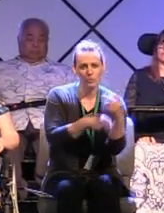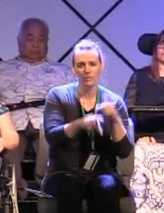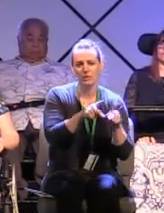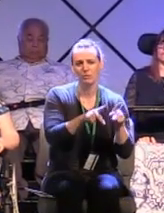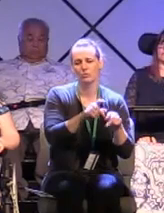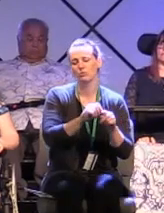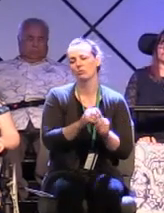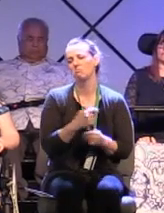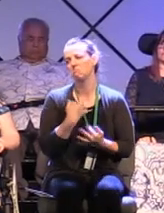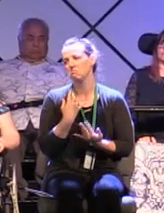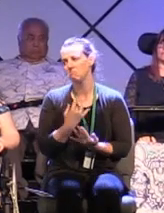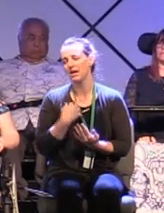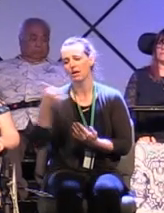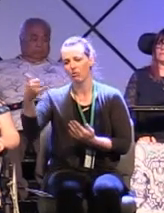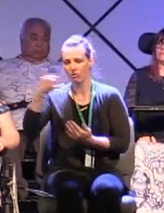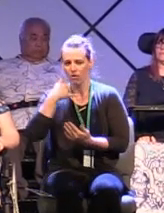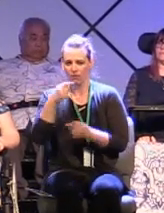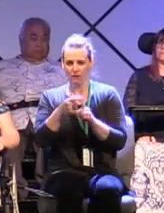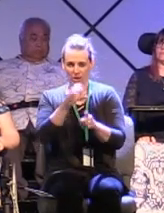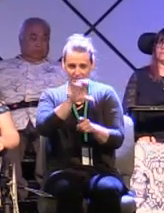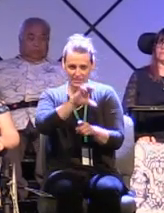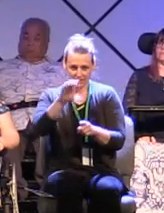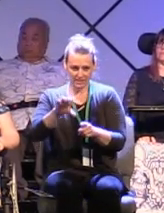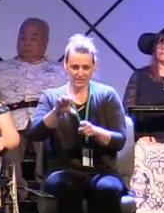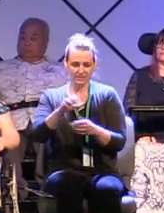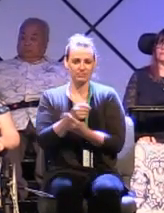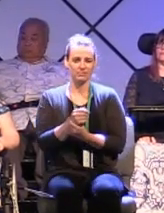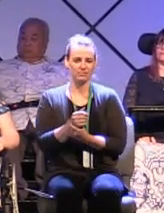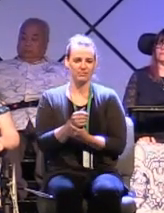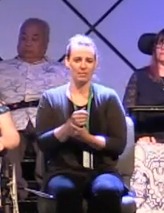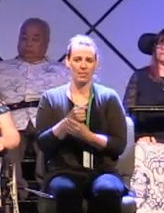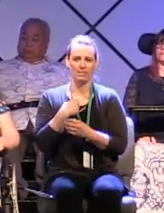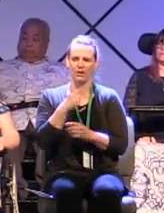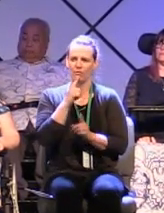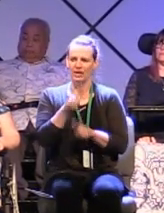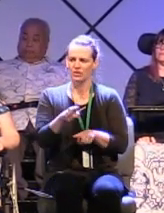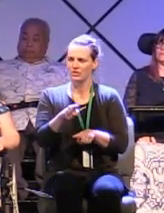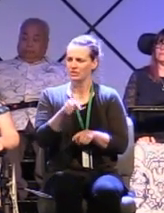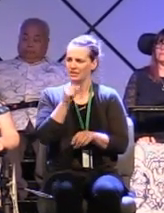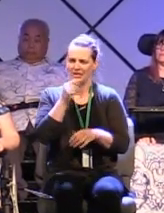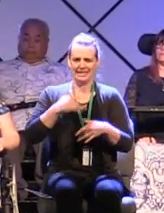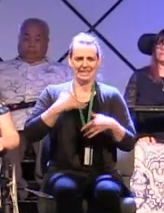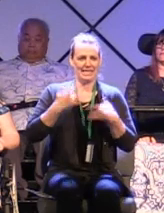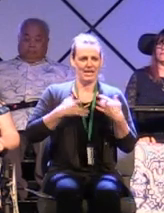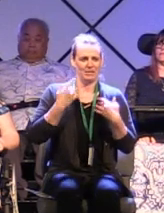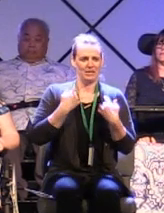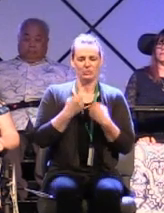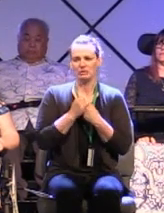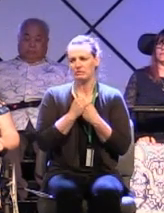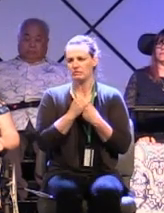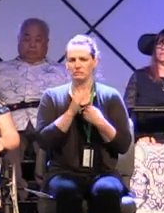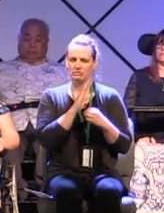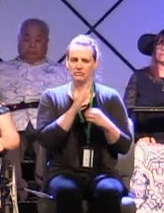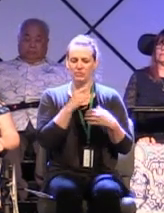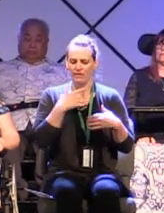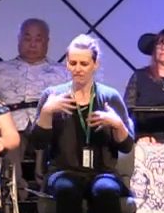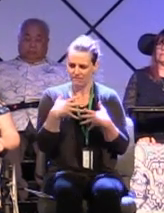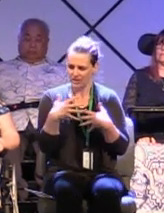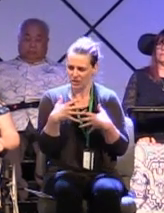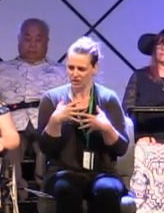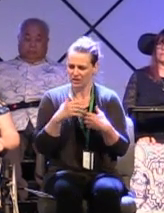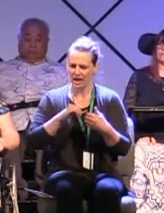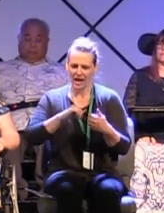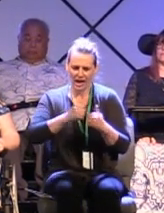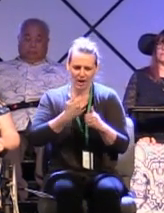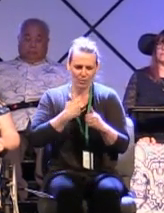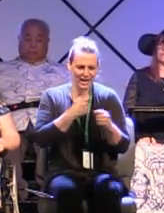got a phone call from Canine Companions a month ago, my reaction wasn't excitement, it was fear. How in the world